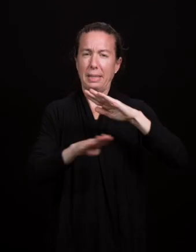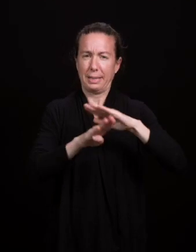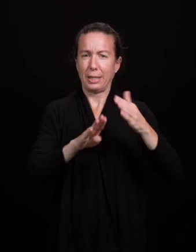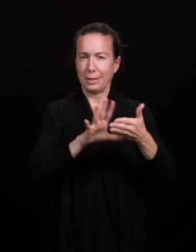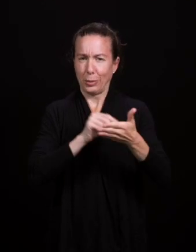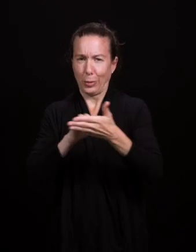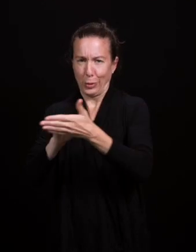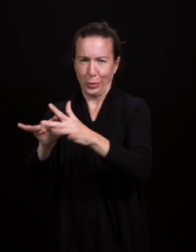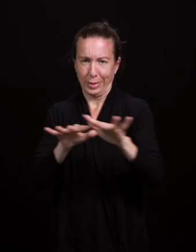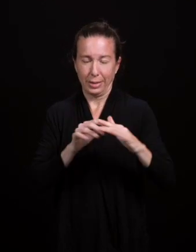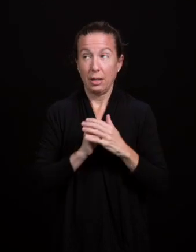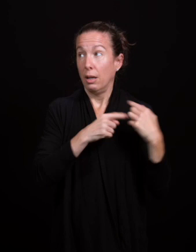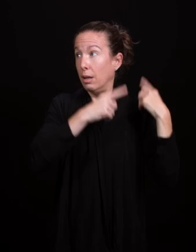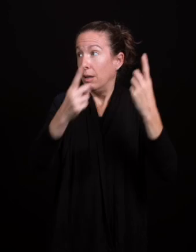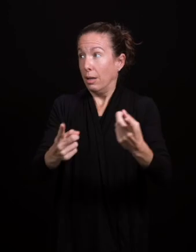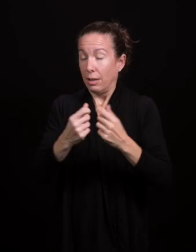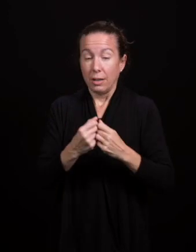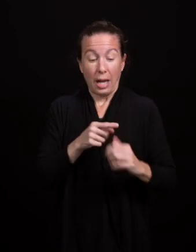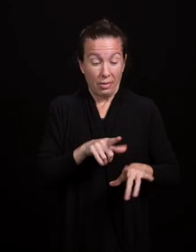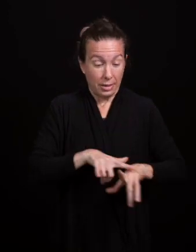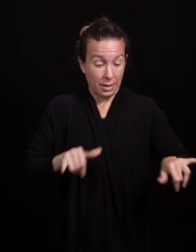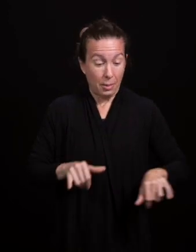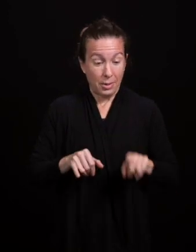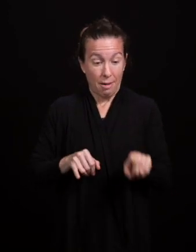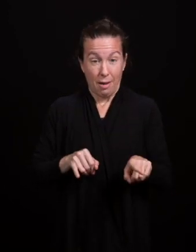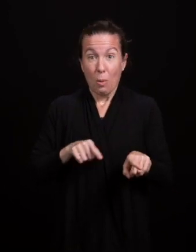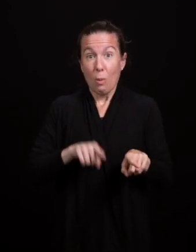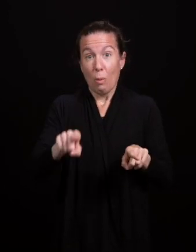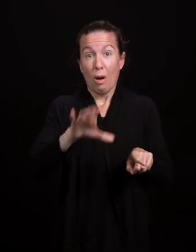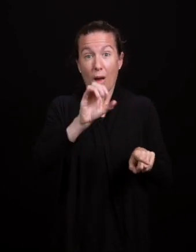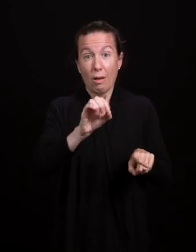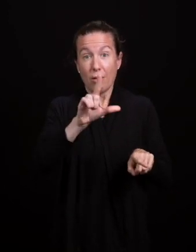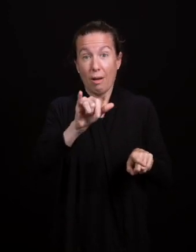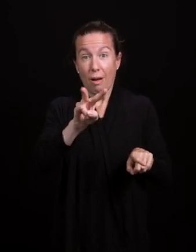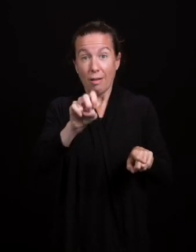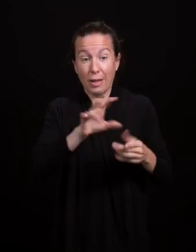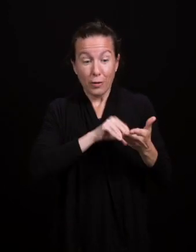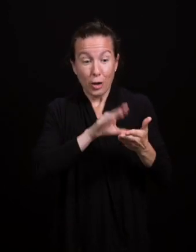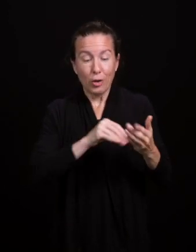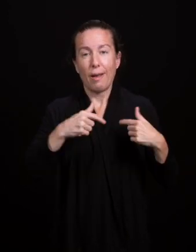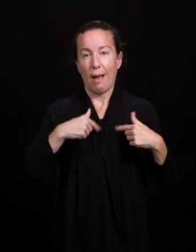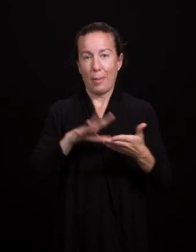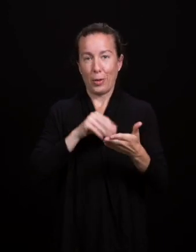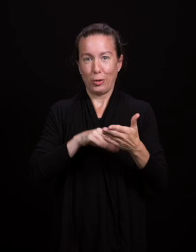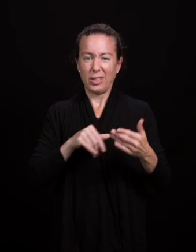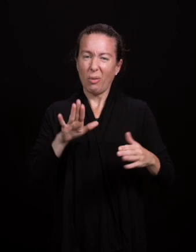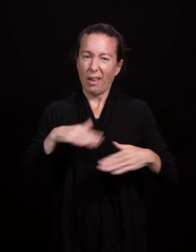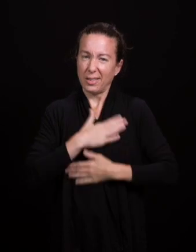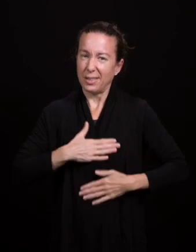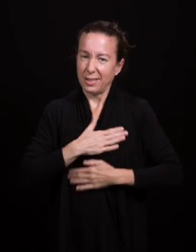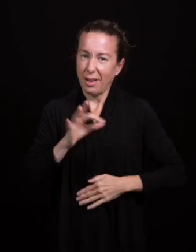But really, it's just been learning with Olive has been the easiest and the funnest. And we use a lot at home. So in our